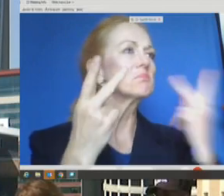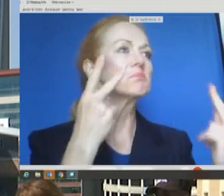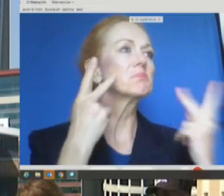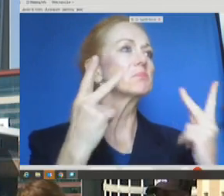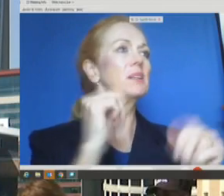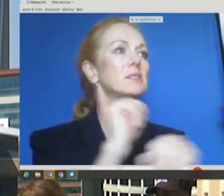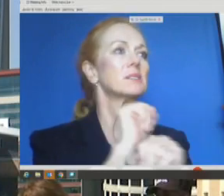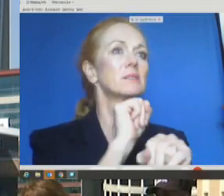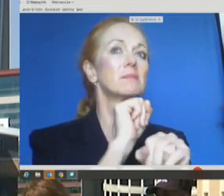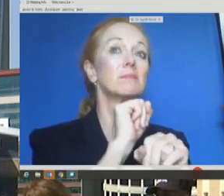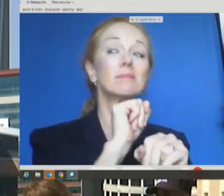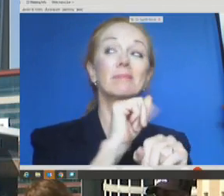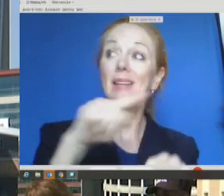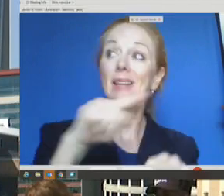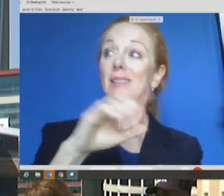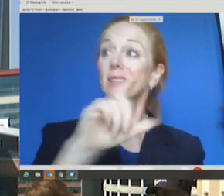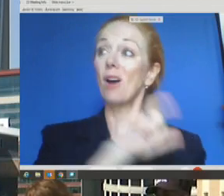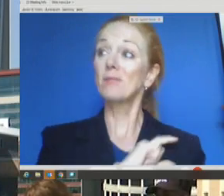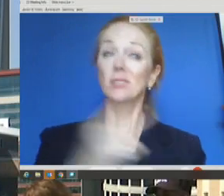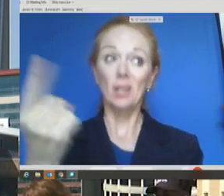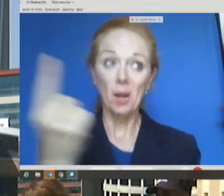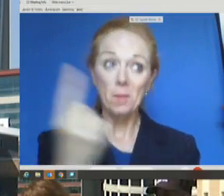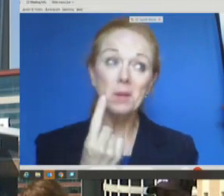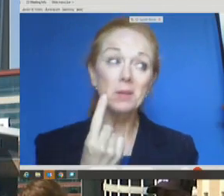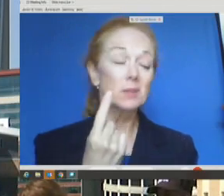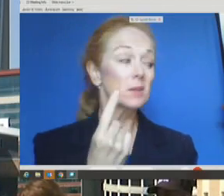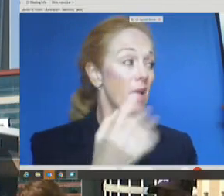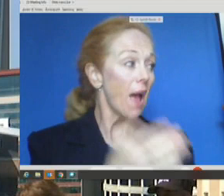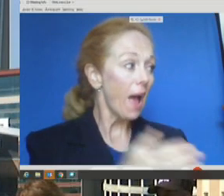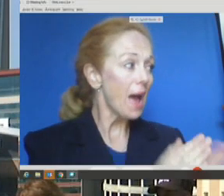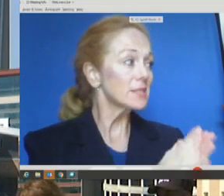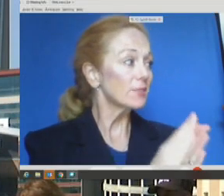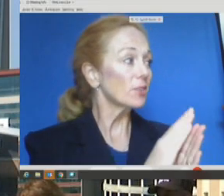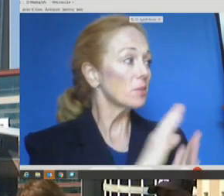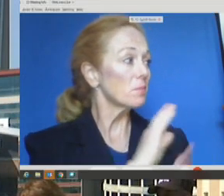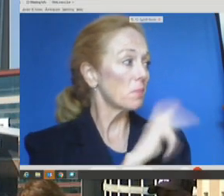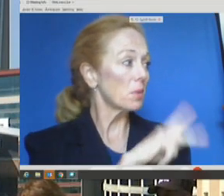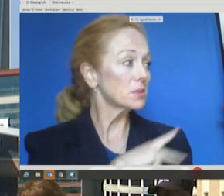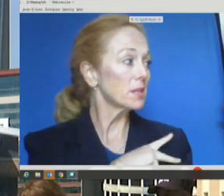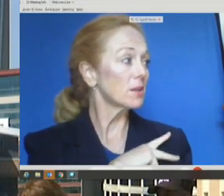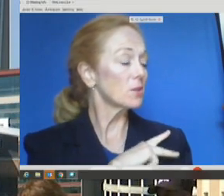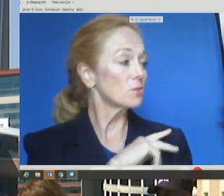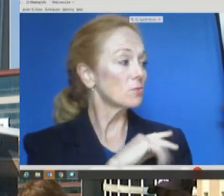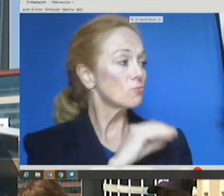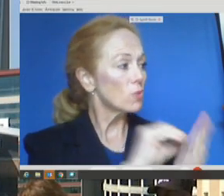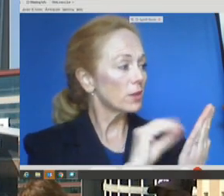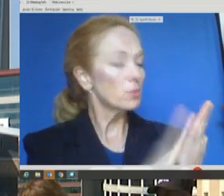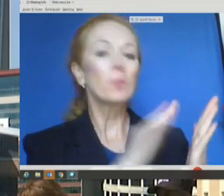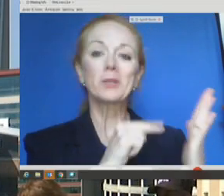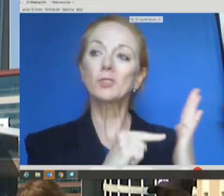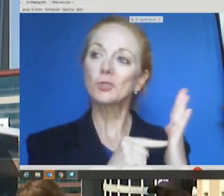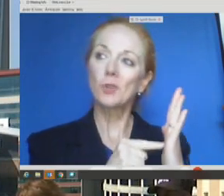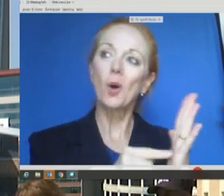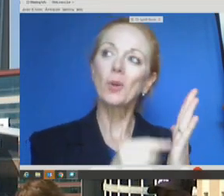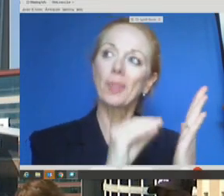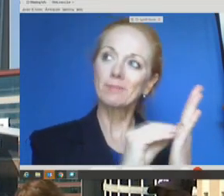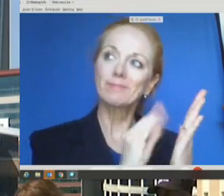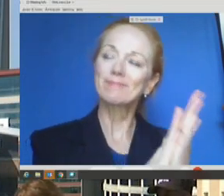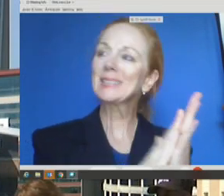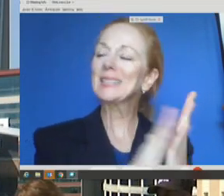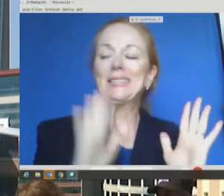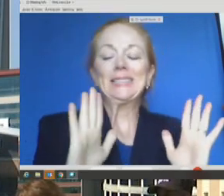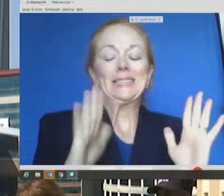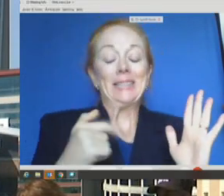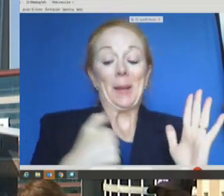employment will come to us and ask for personnel records, and this will be reflected in their personnel records. So I don't have control